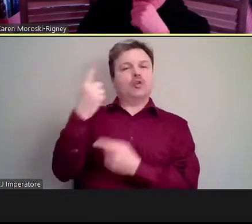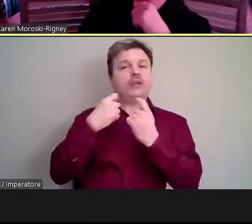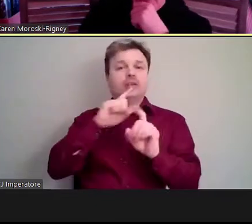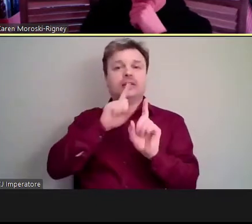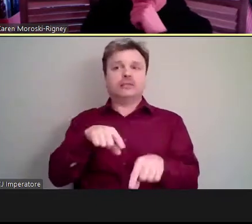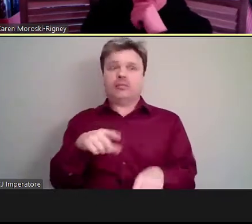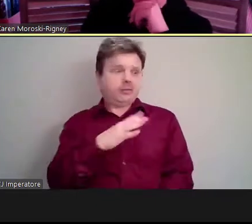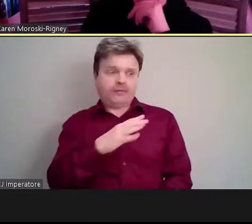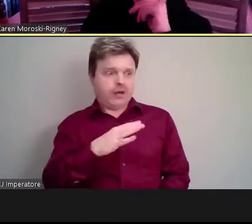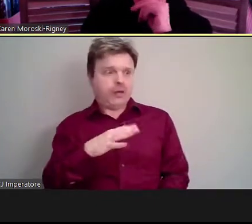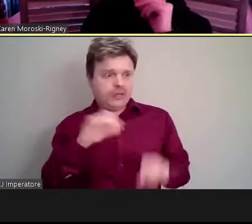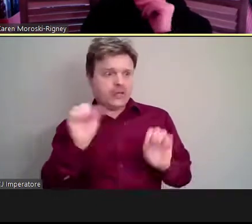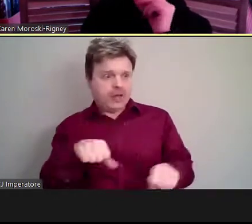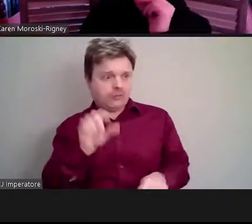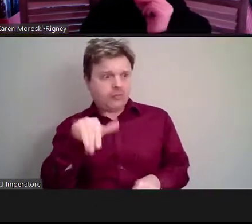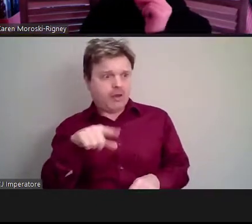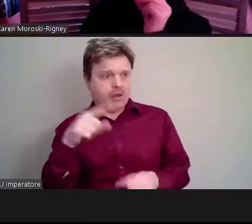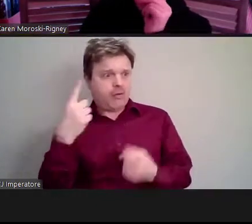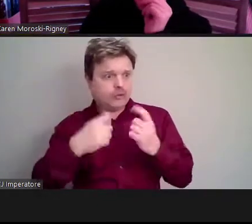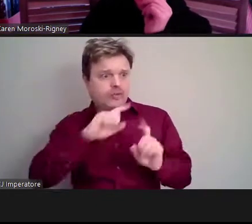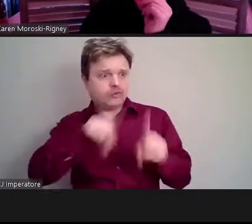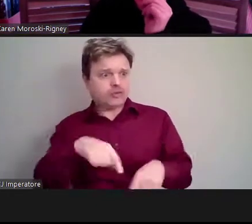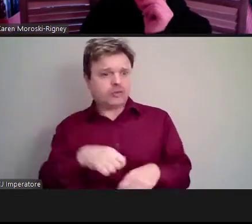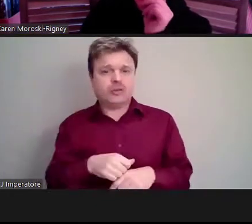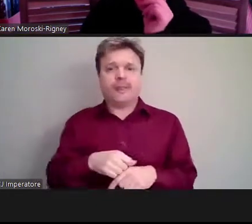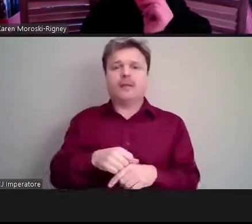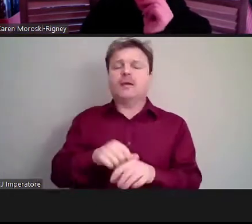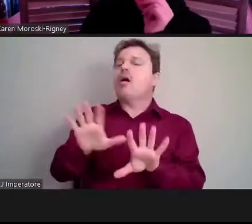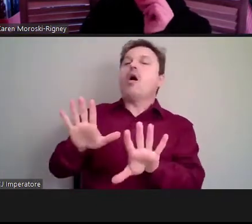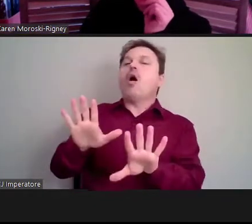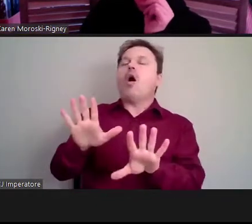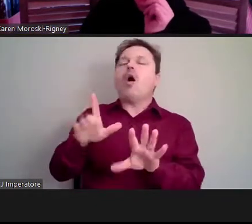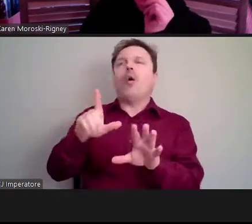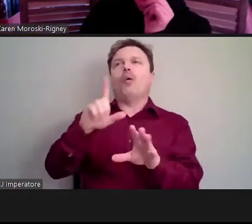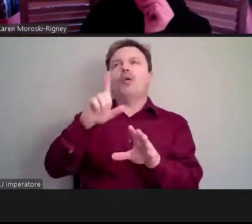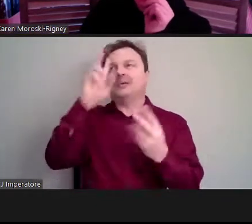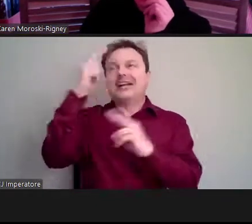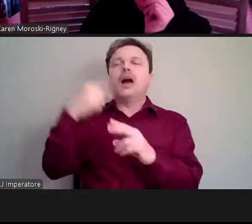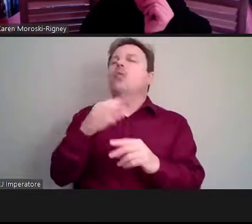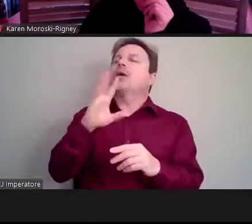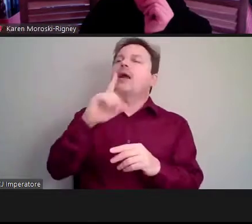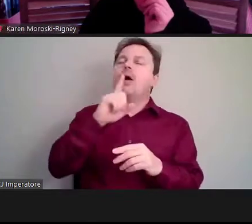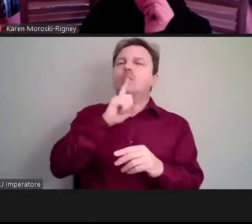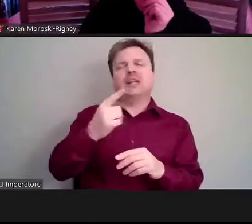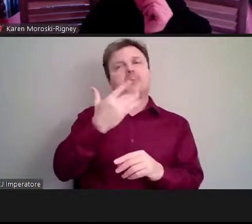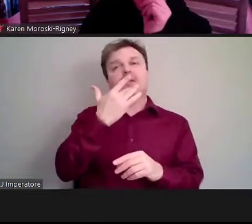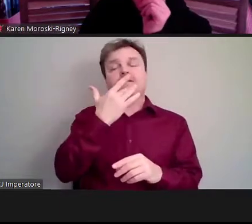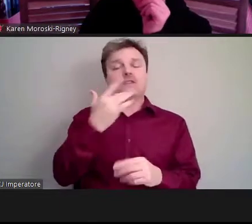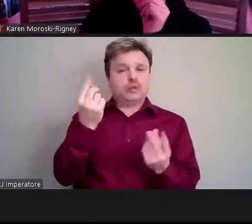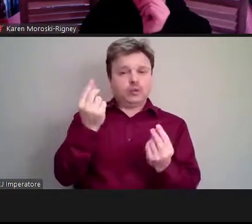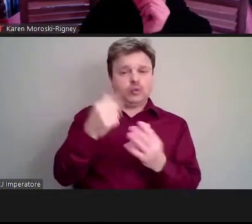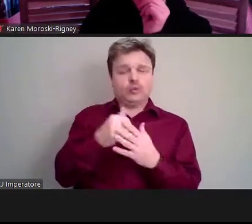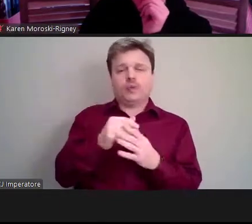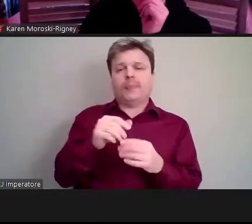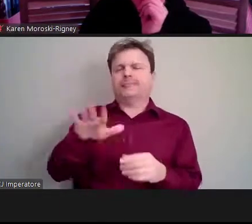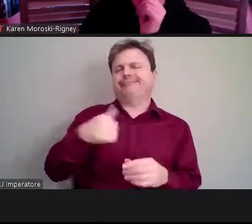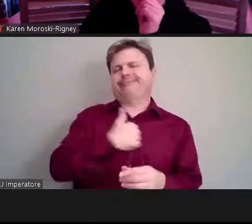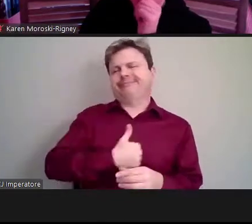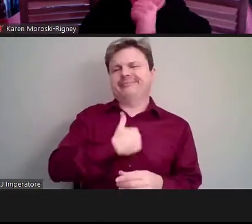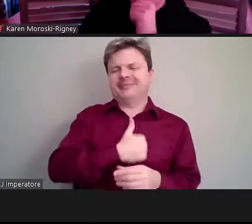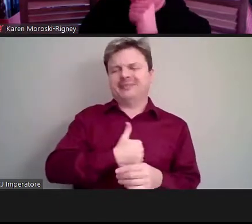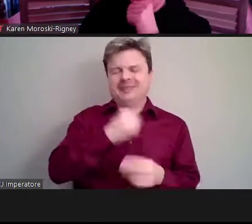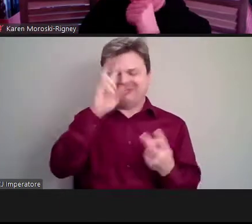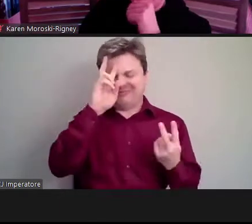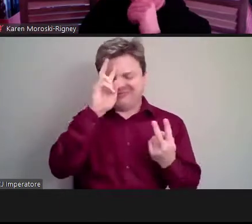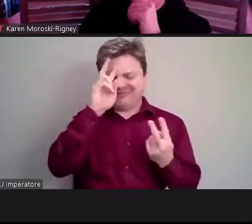way. No, I think actually what I'd really like to do is, I apologize for getting mixed up. There are